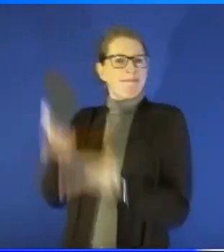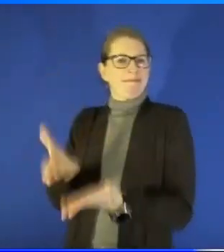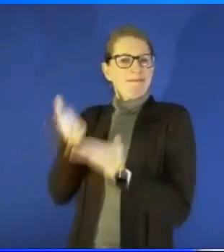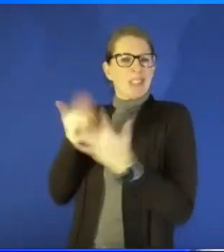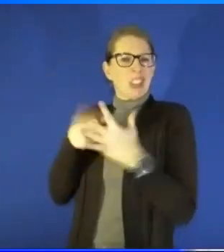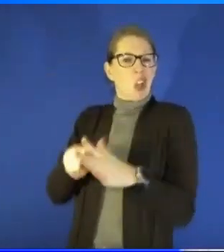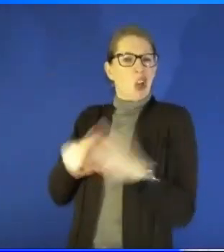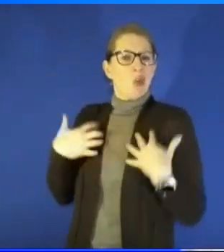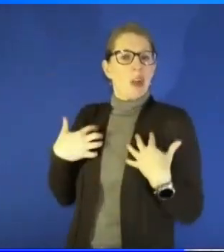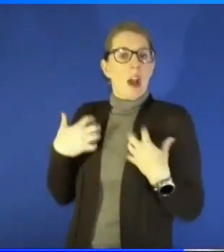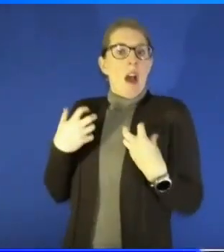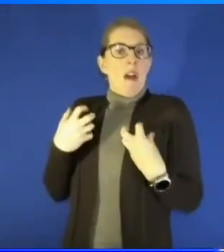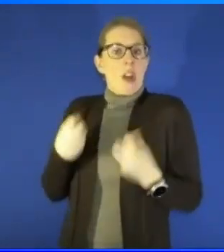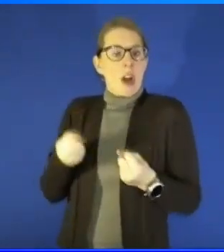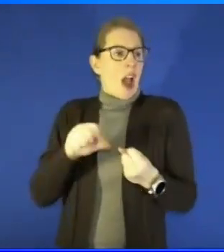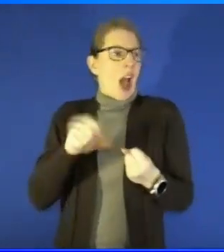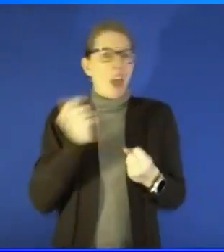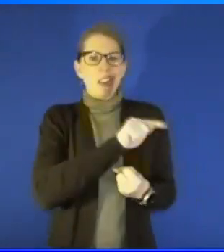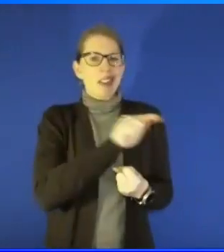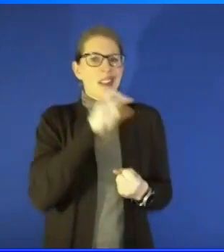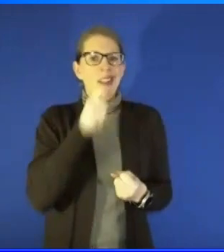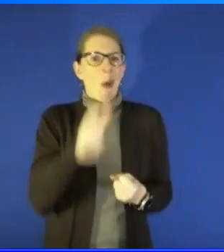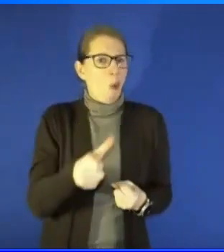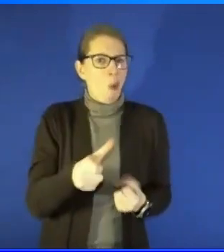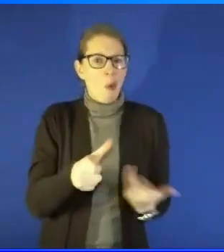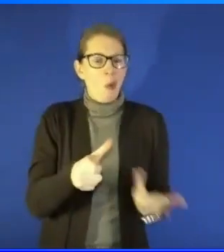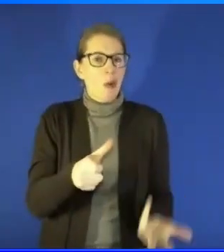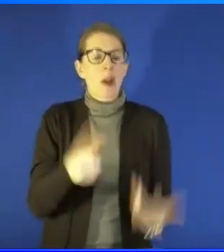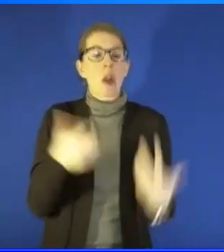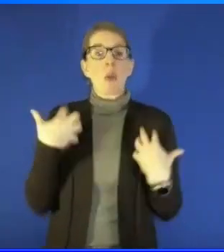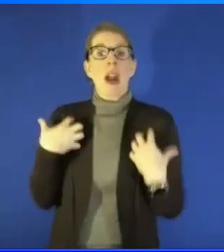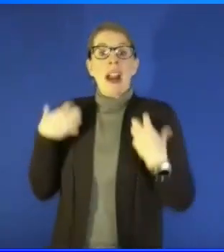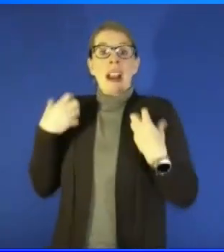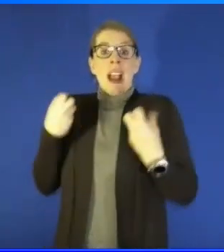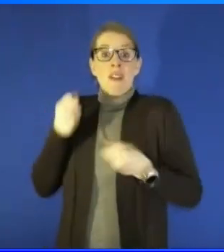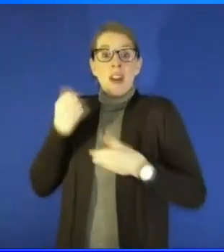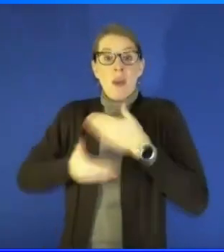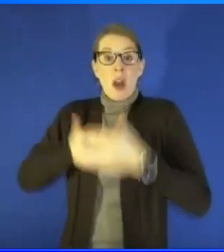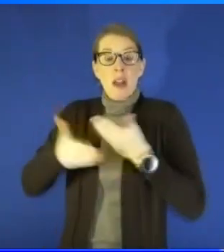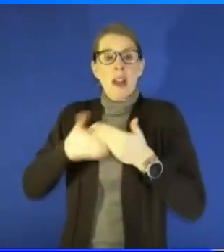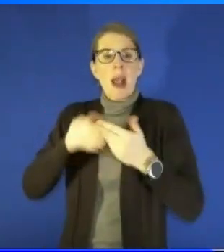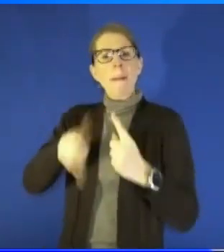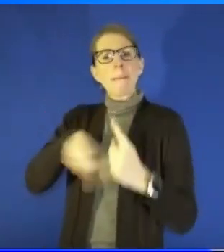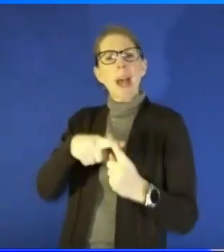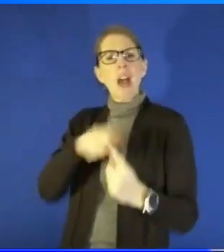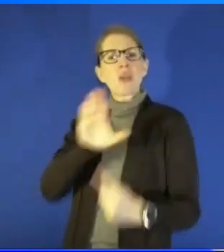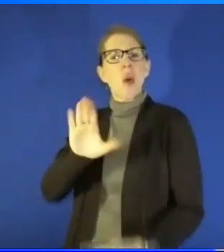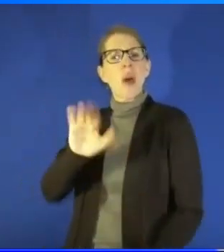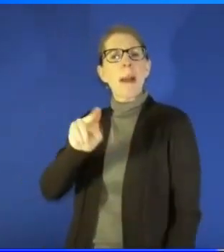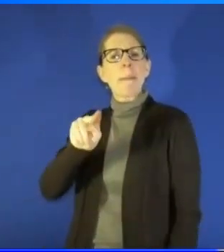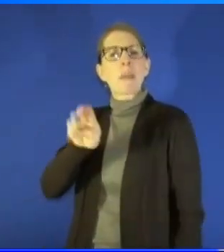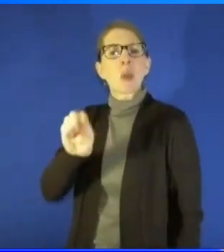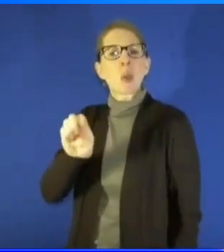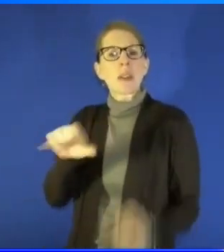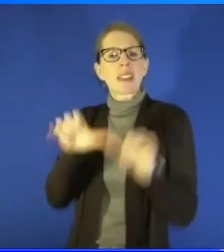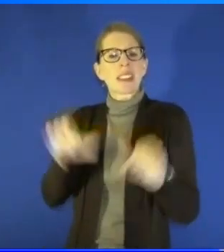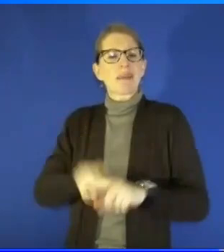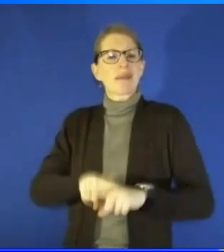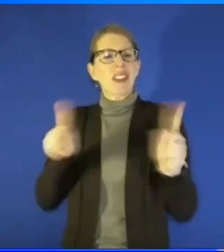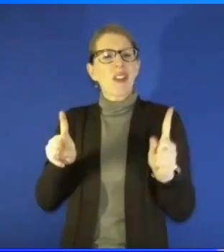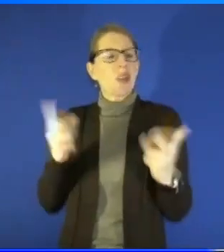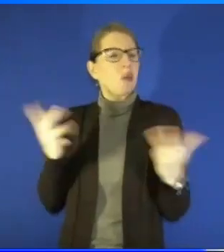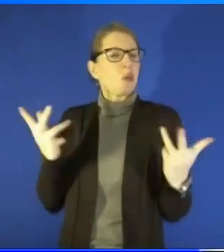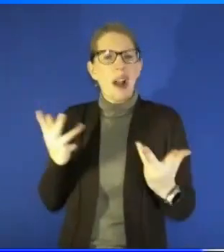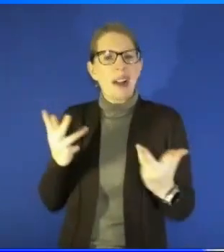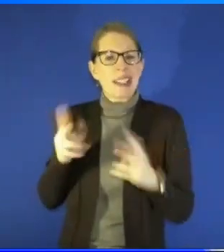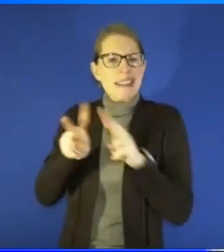recover and why others don't? And so that recovery process, what is it about your immune system that's different? What is it about